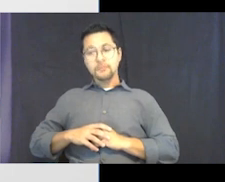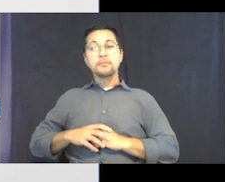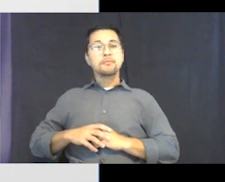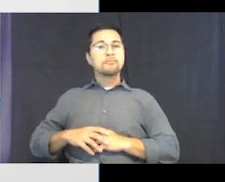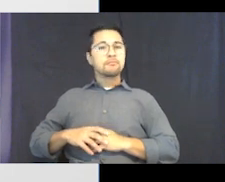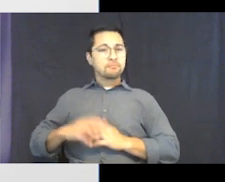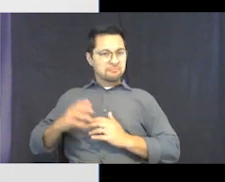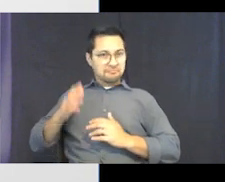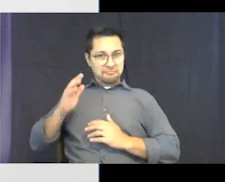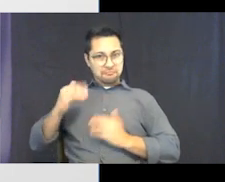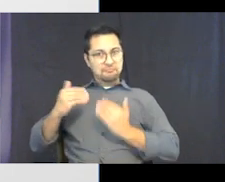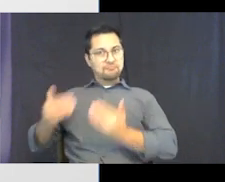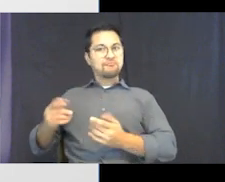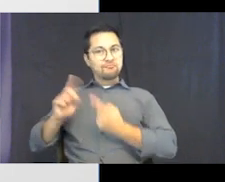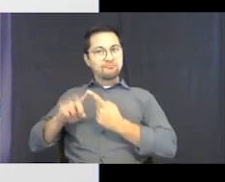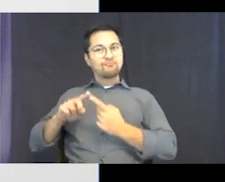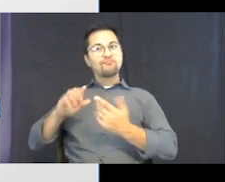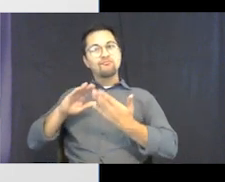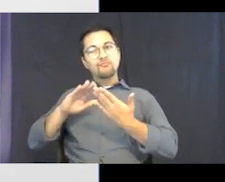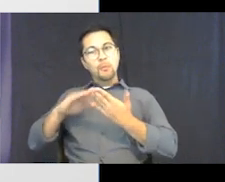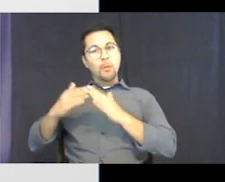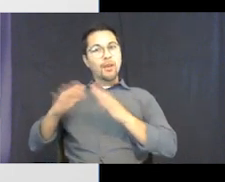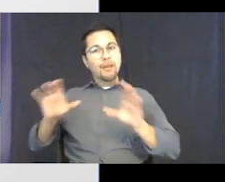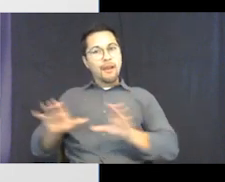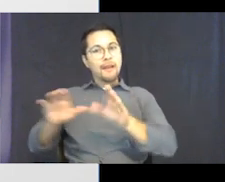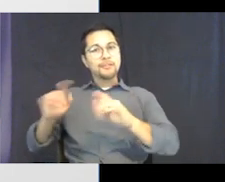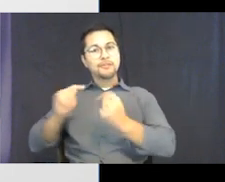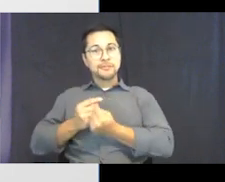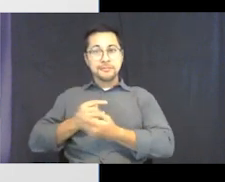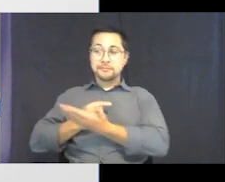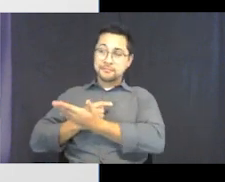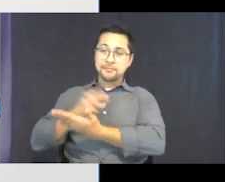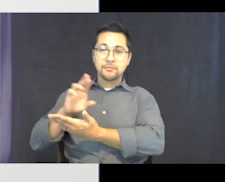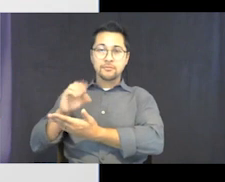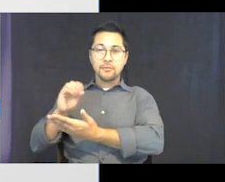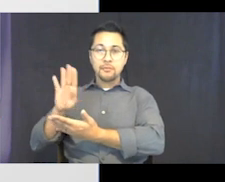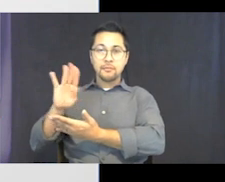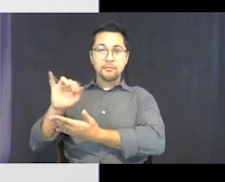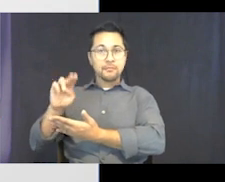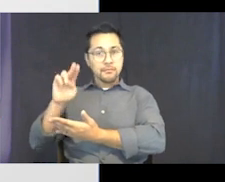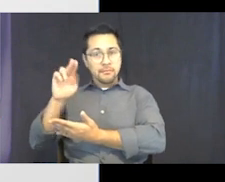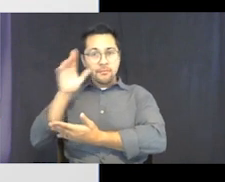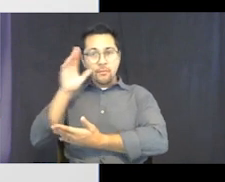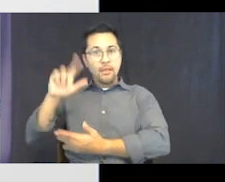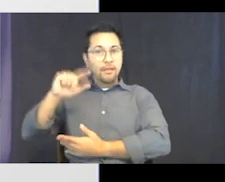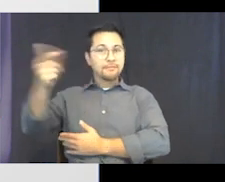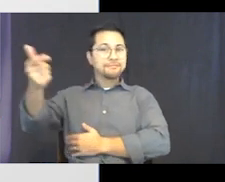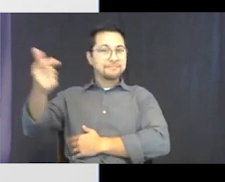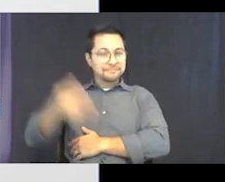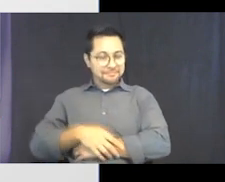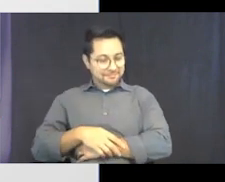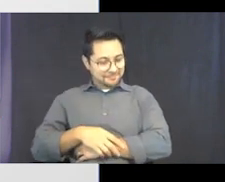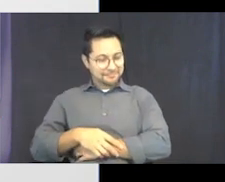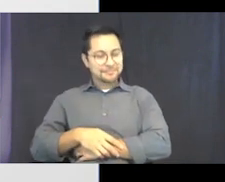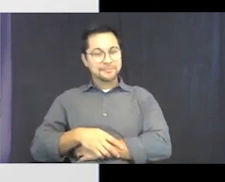We're going to move forward to the community action team, and this is Robin. Robin, I'll turn this one over to you.